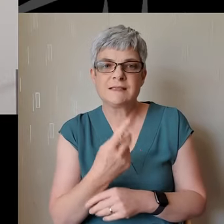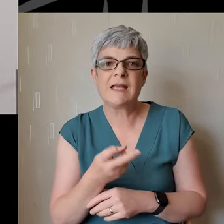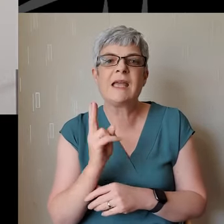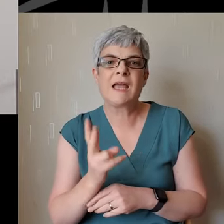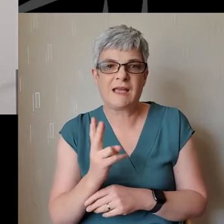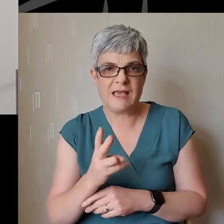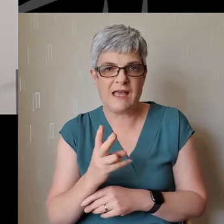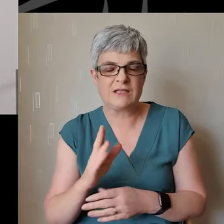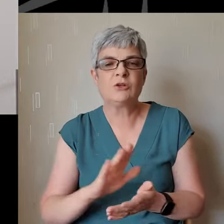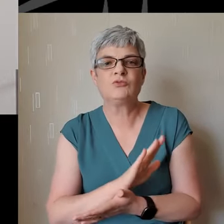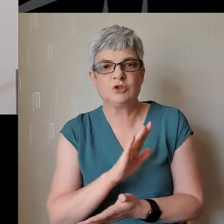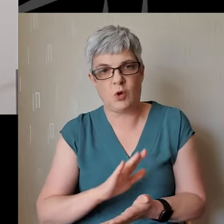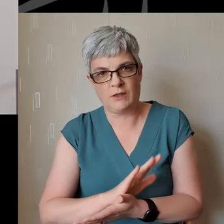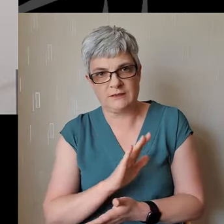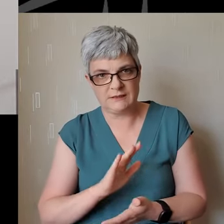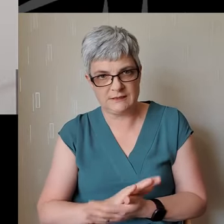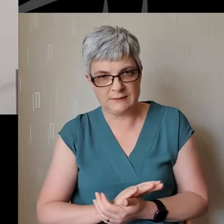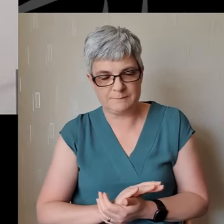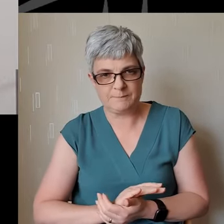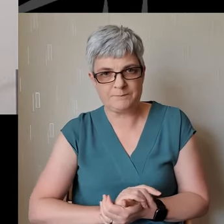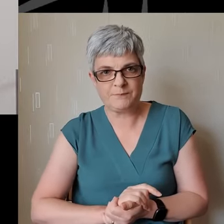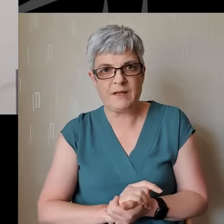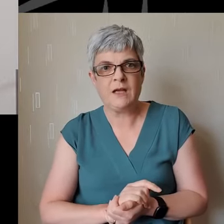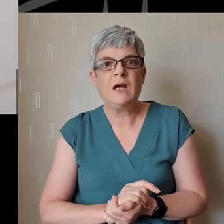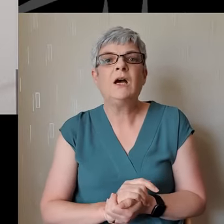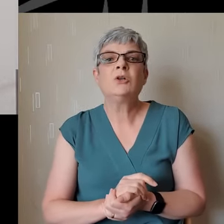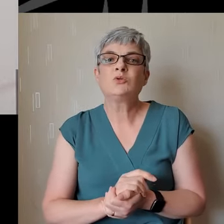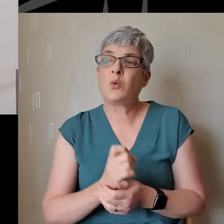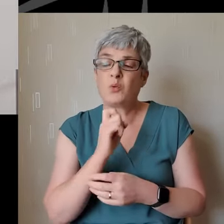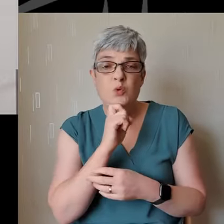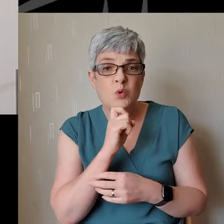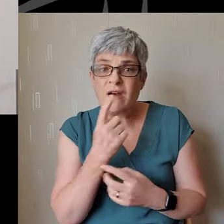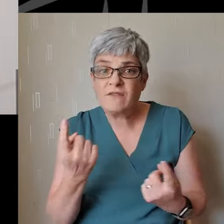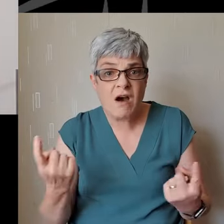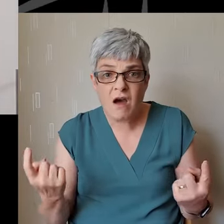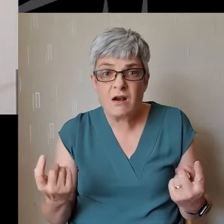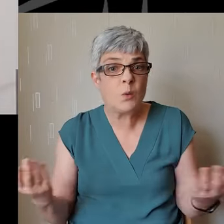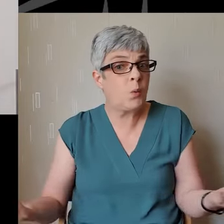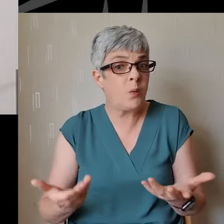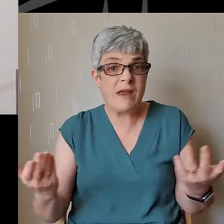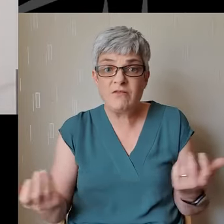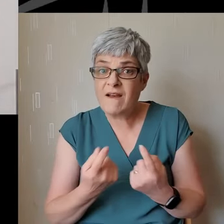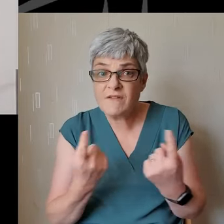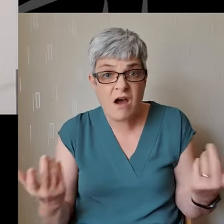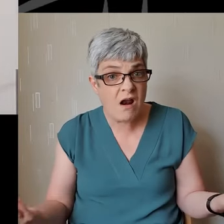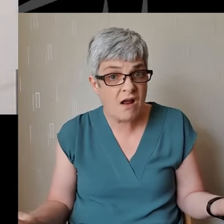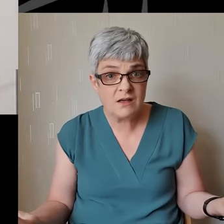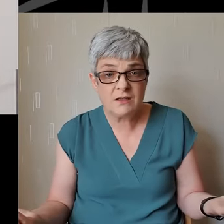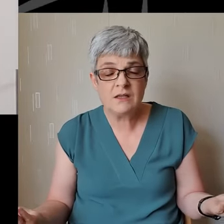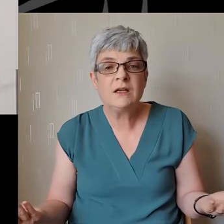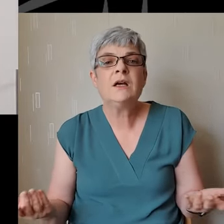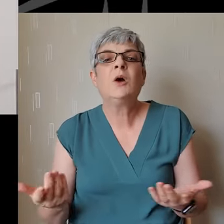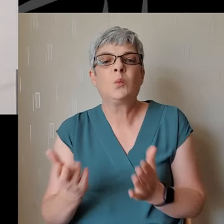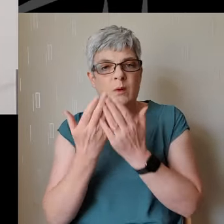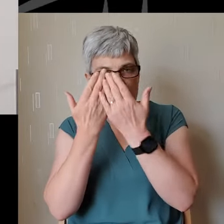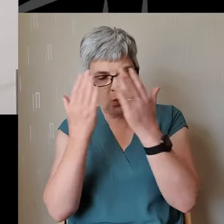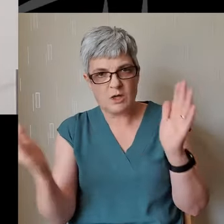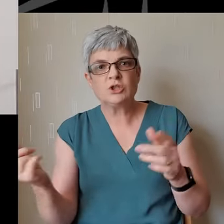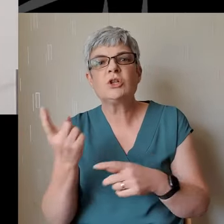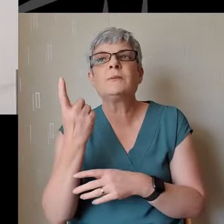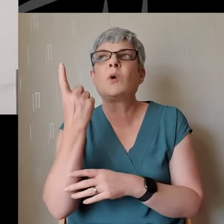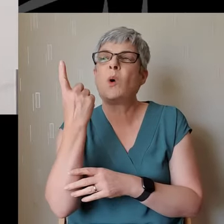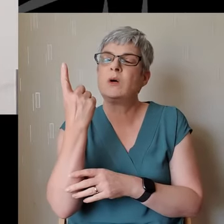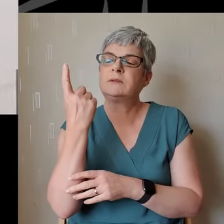rejoice. So whoever we are, wherever we are, however we've been, we worship God, coming